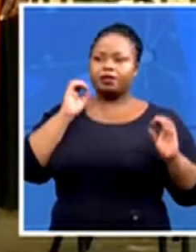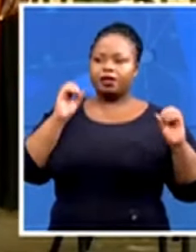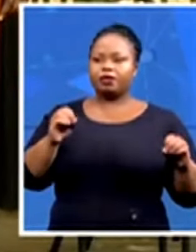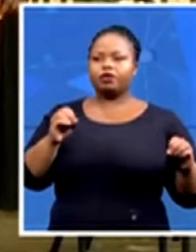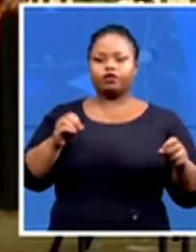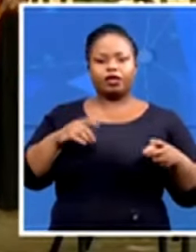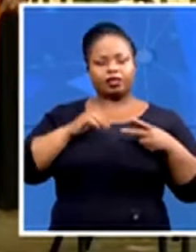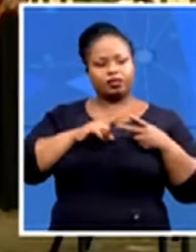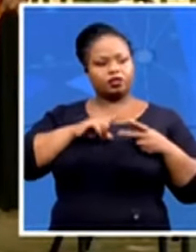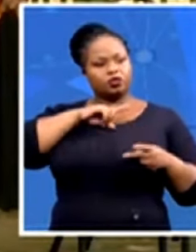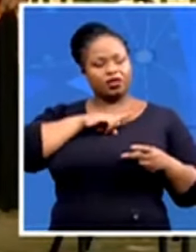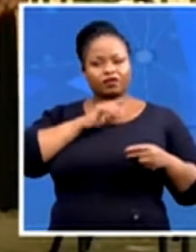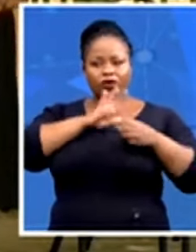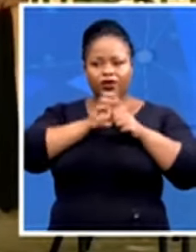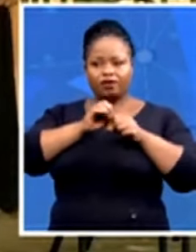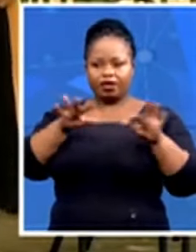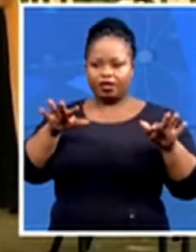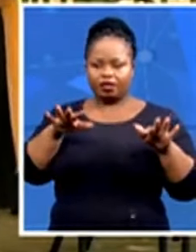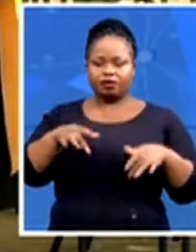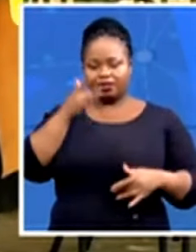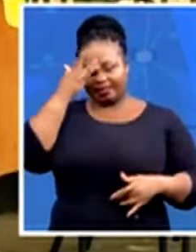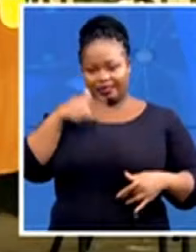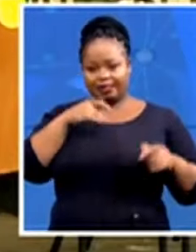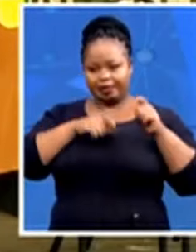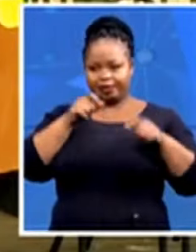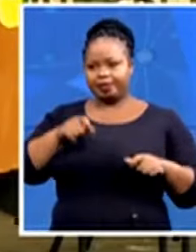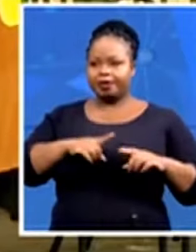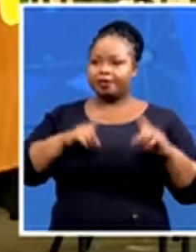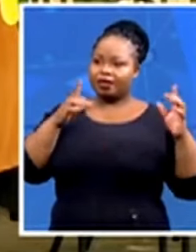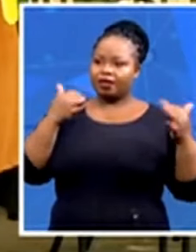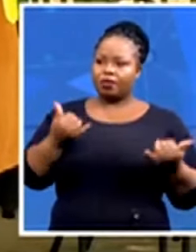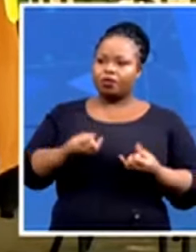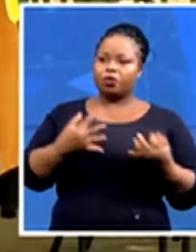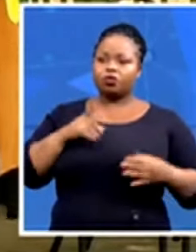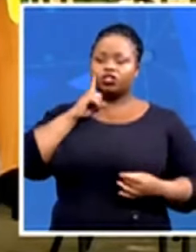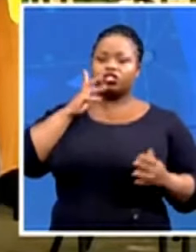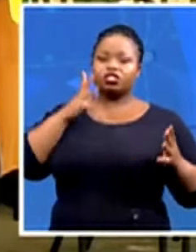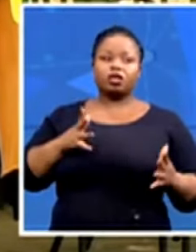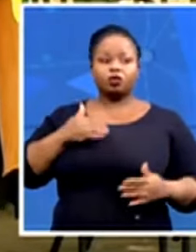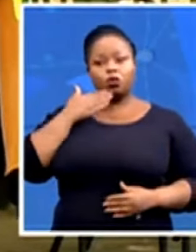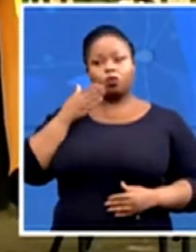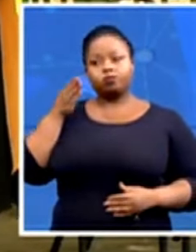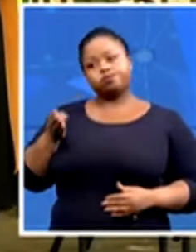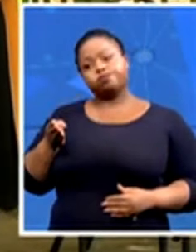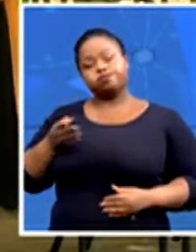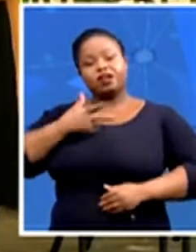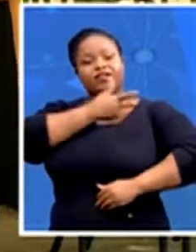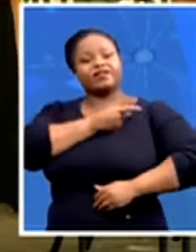COVID-19 cases. However, with most teachers being vaccinated, the situation